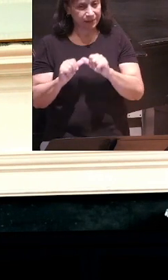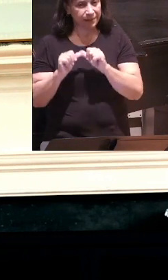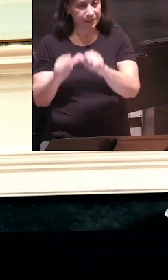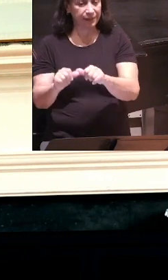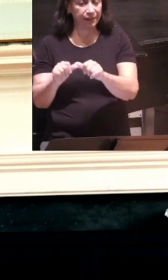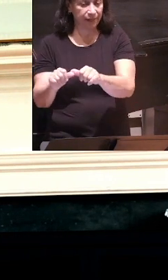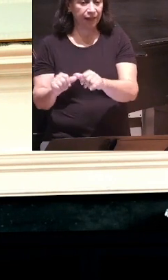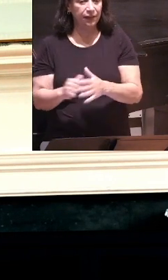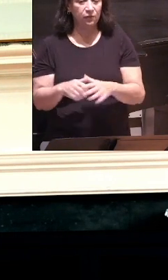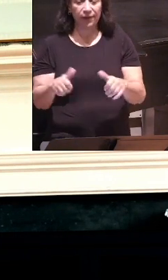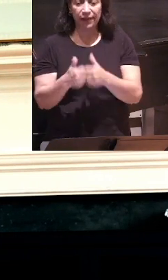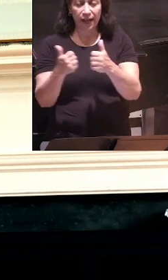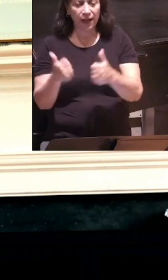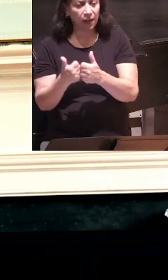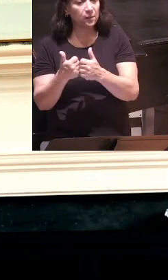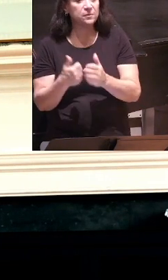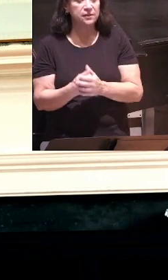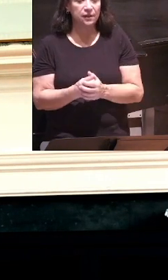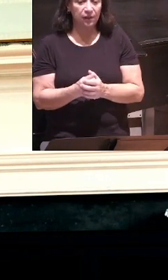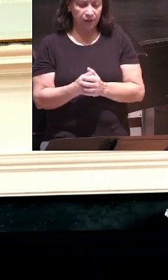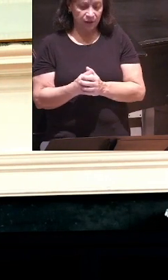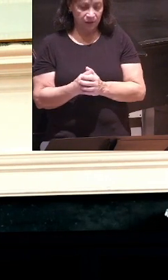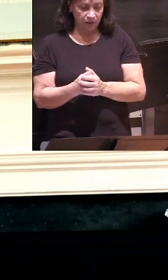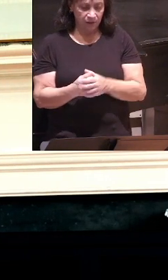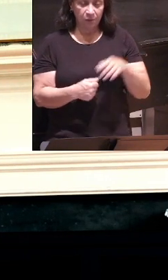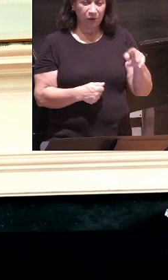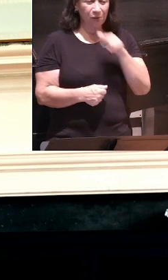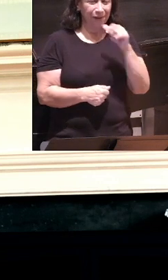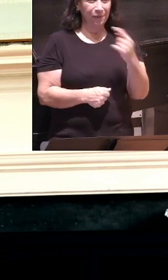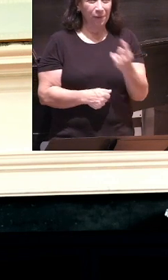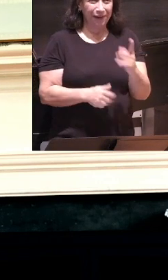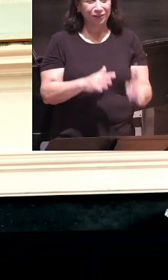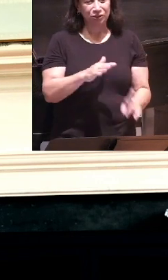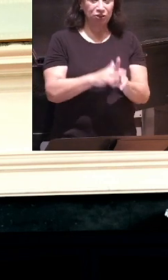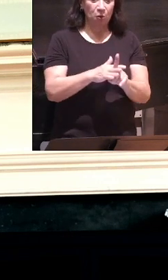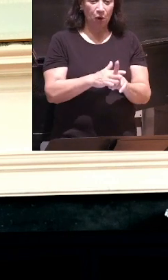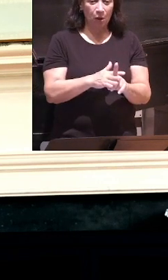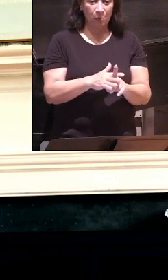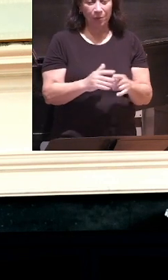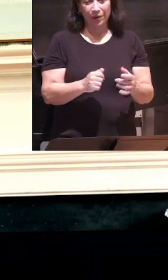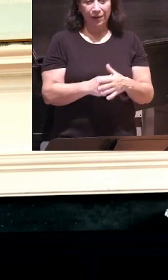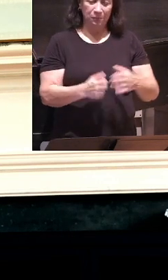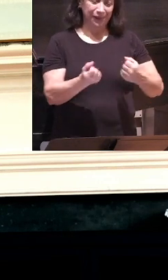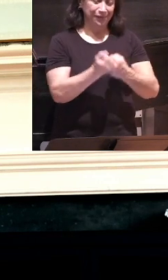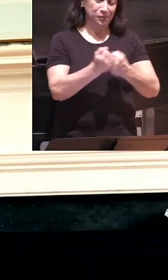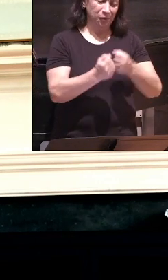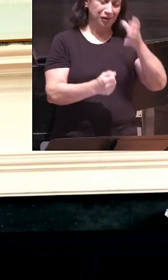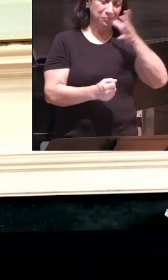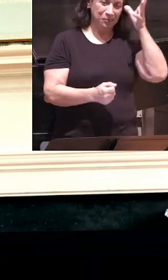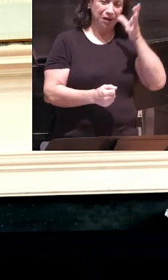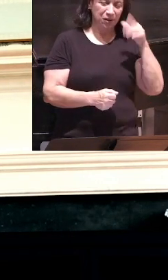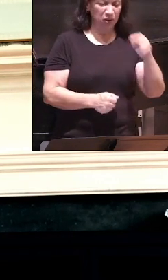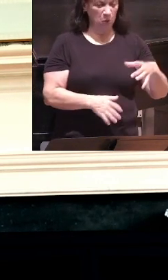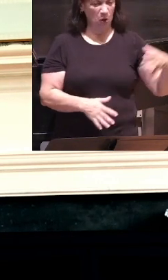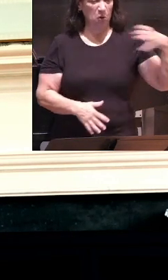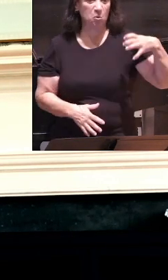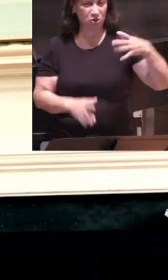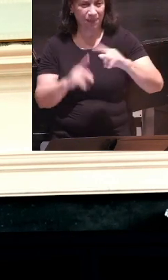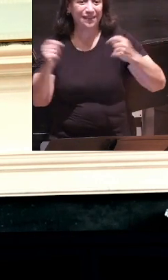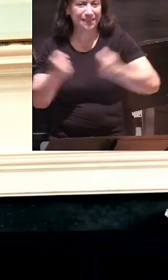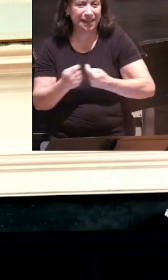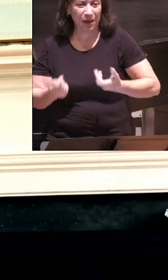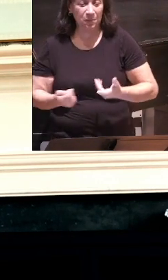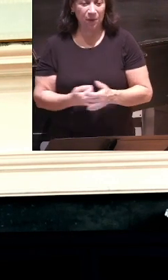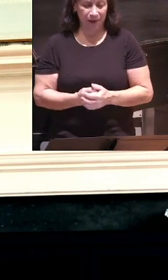to games. But that's the thing, you didn't just show up. You wouldn't just be the supportive parent, you would be the coach of the team. When I was